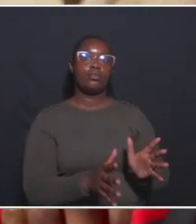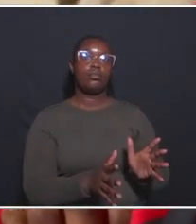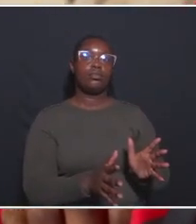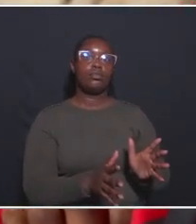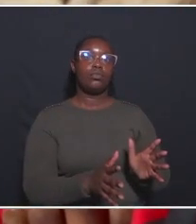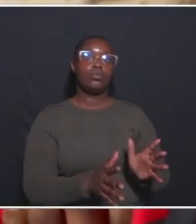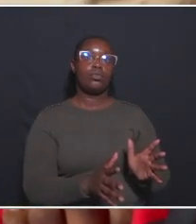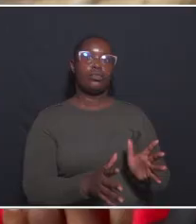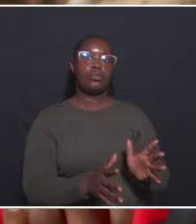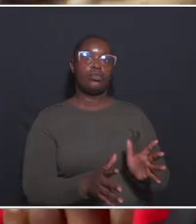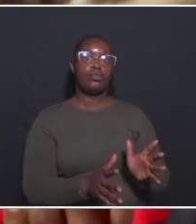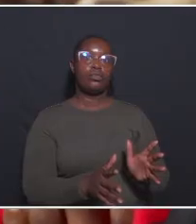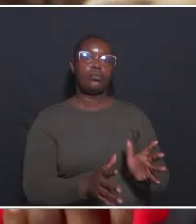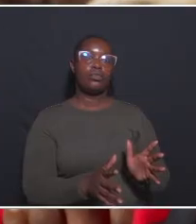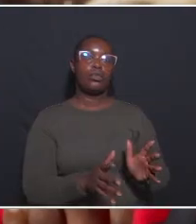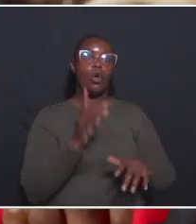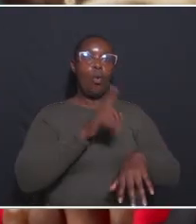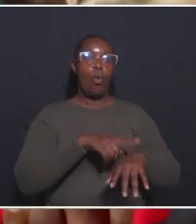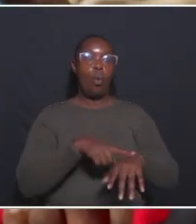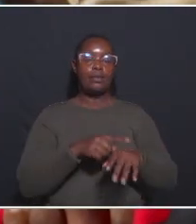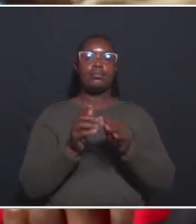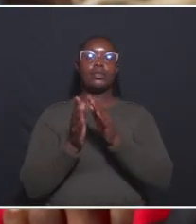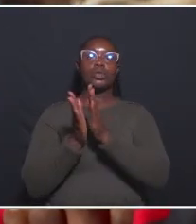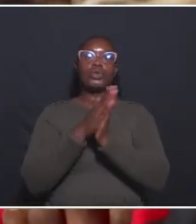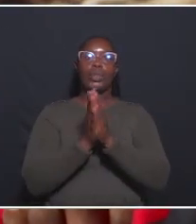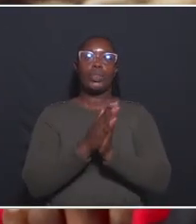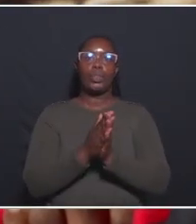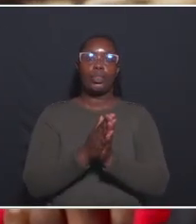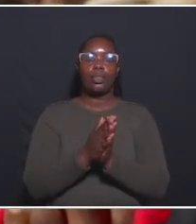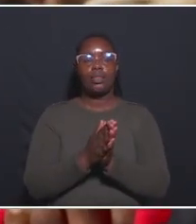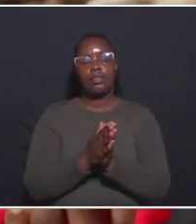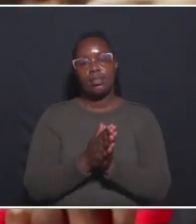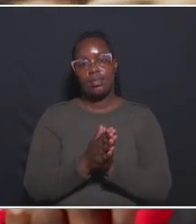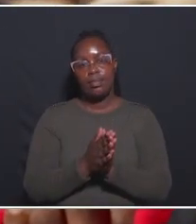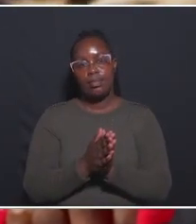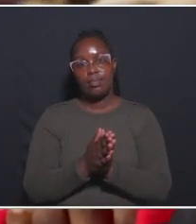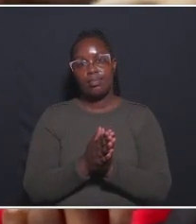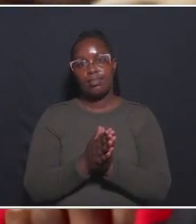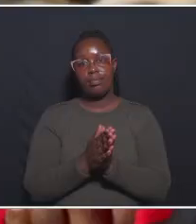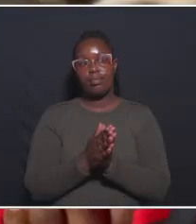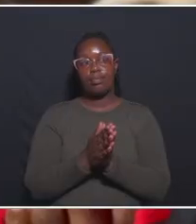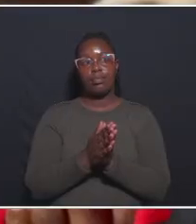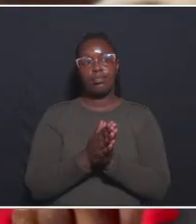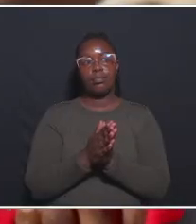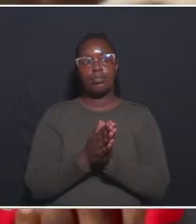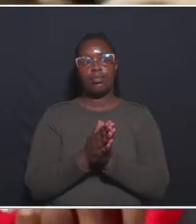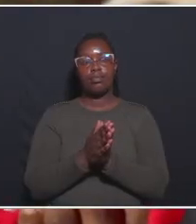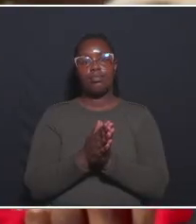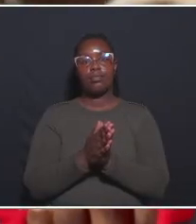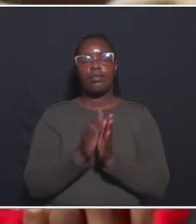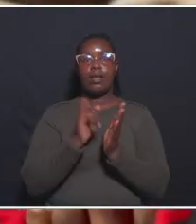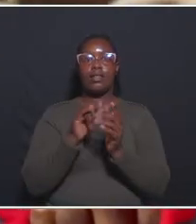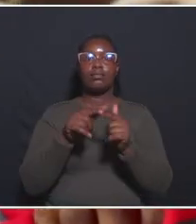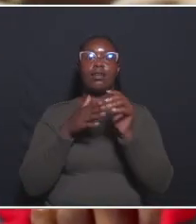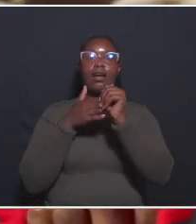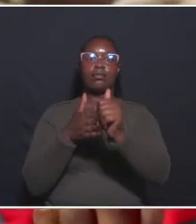you doing storyboards, even just for key scenes to guide your editor, if you're not the same